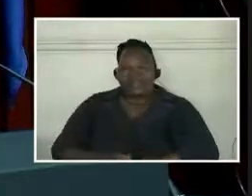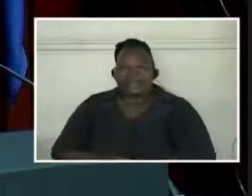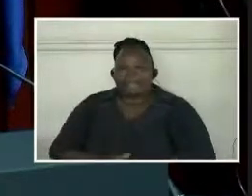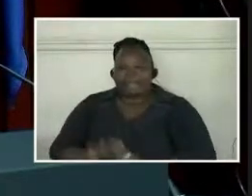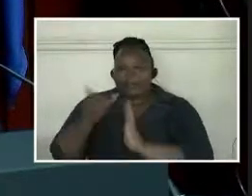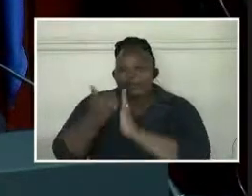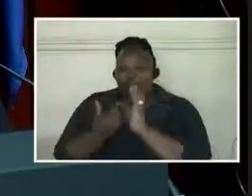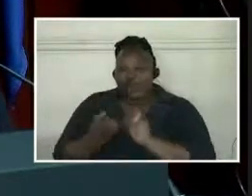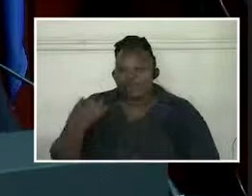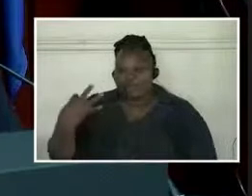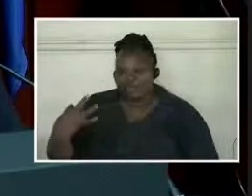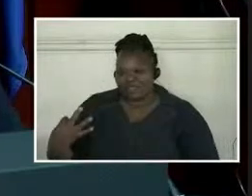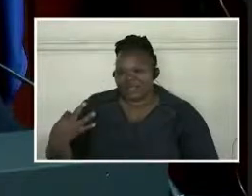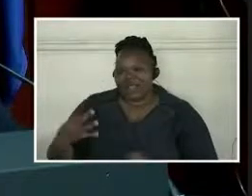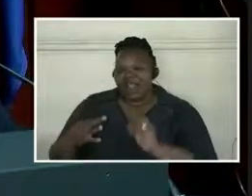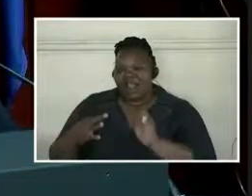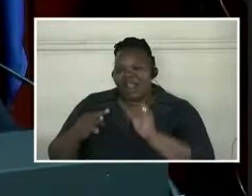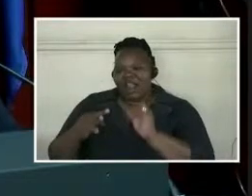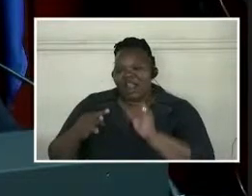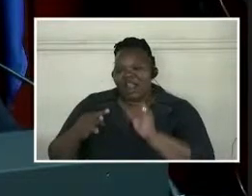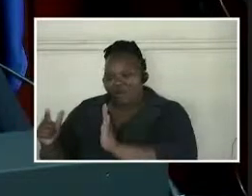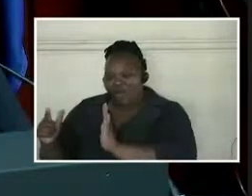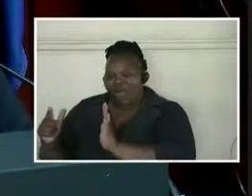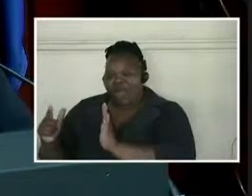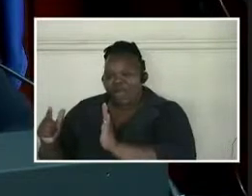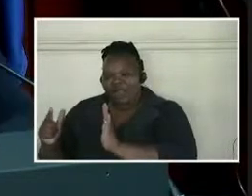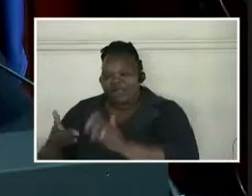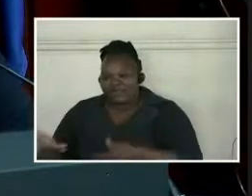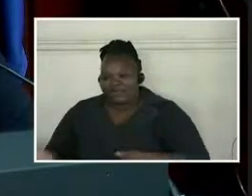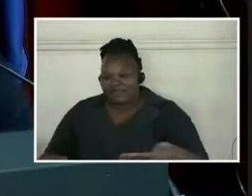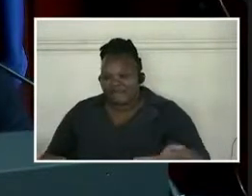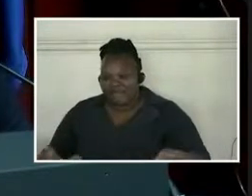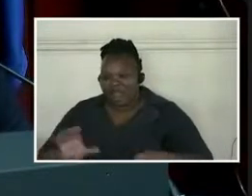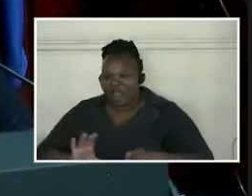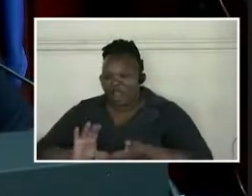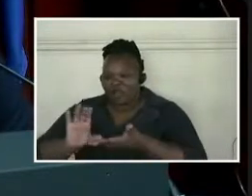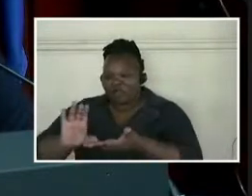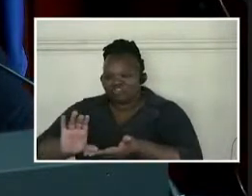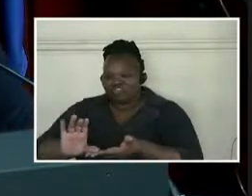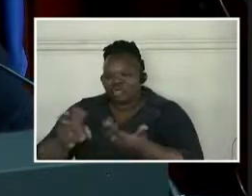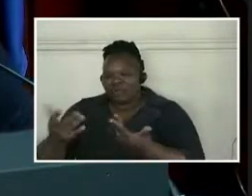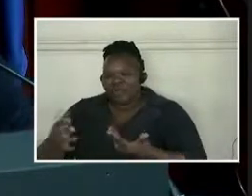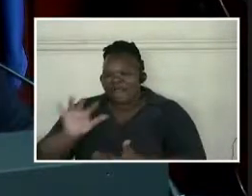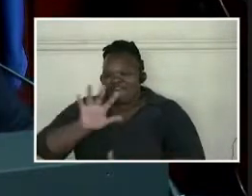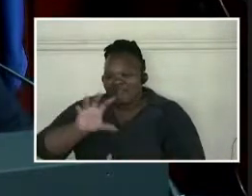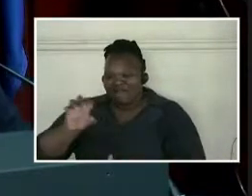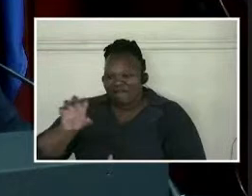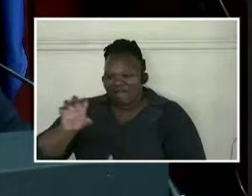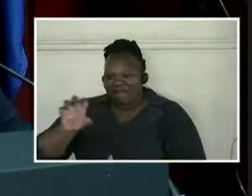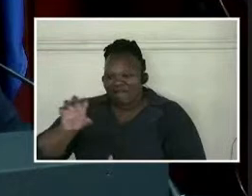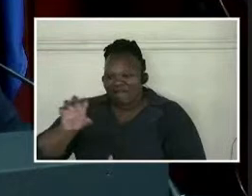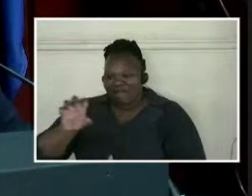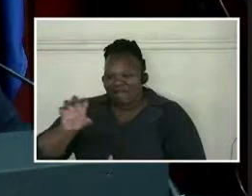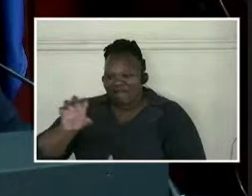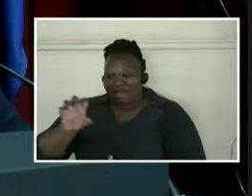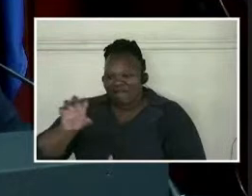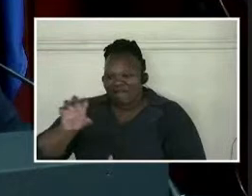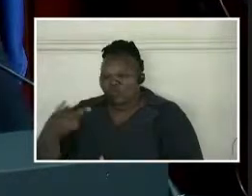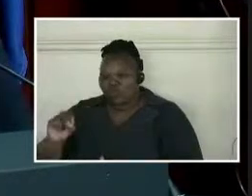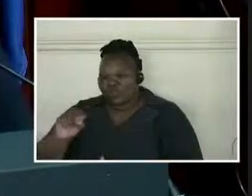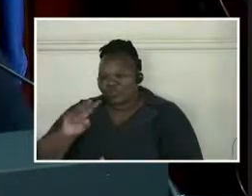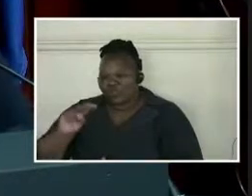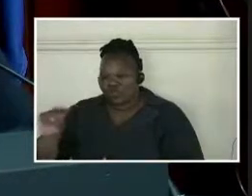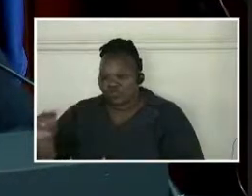three librarian account services which has been allocated 500 million in 2223